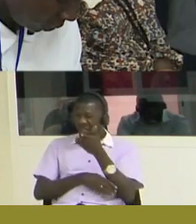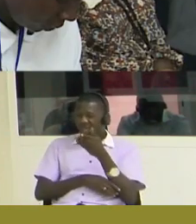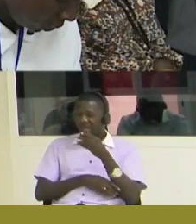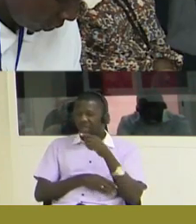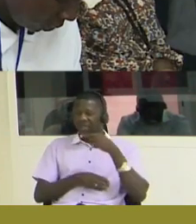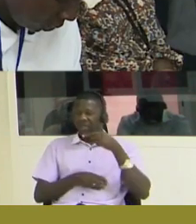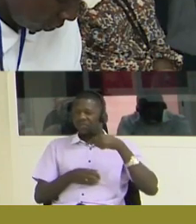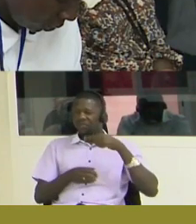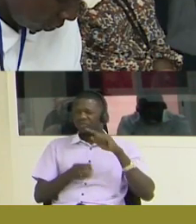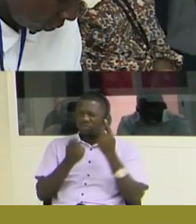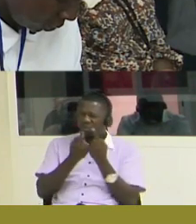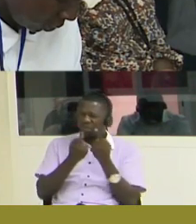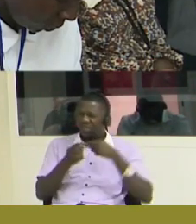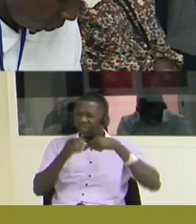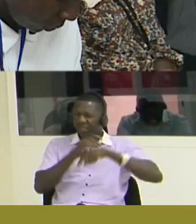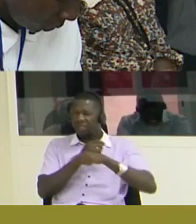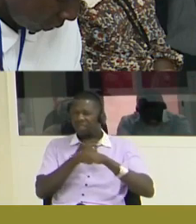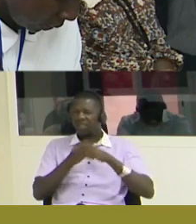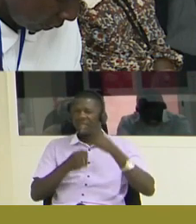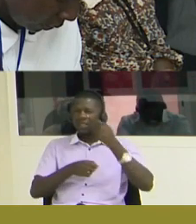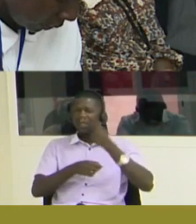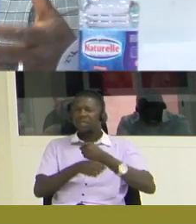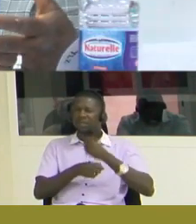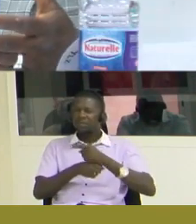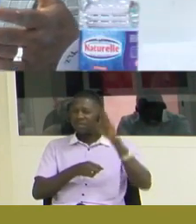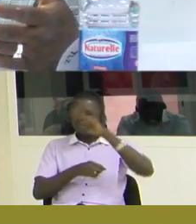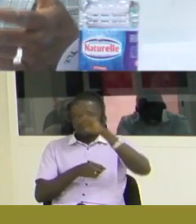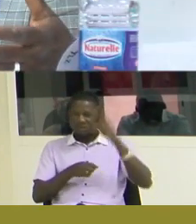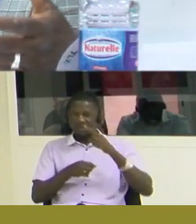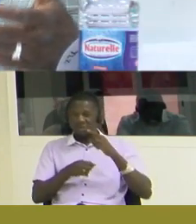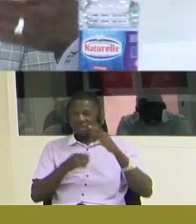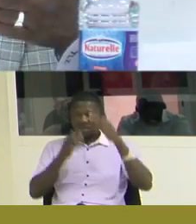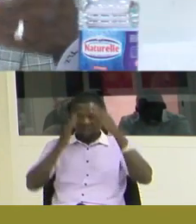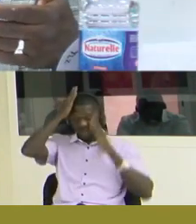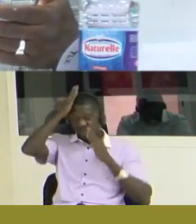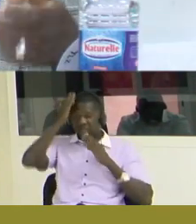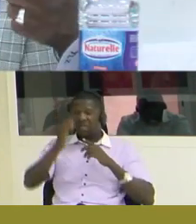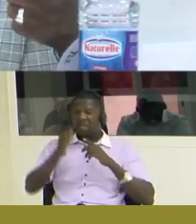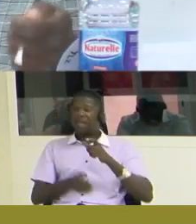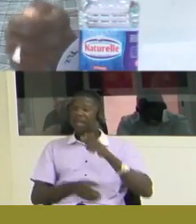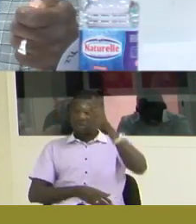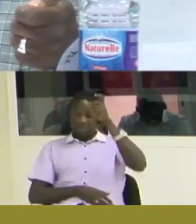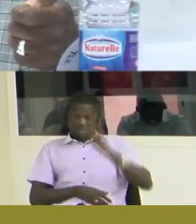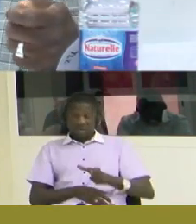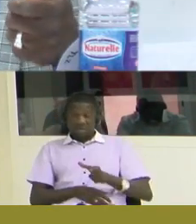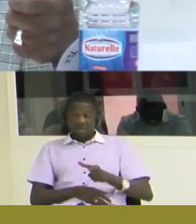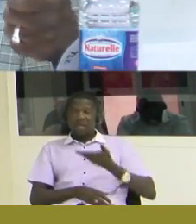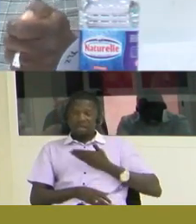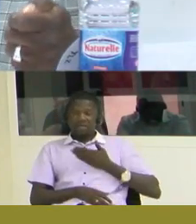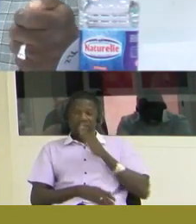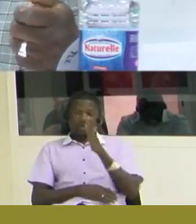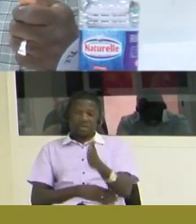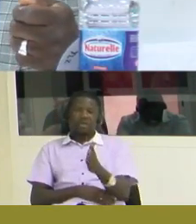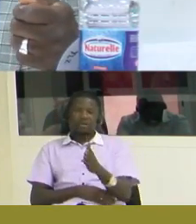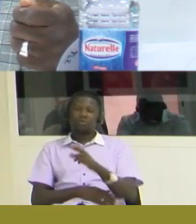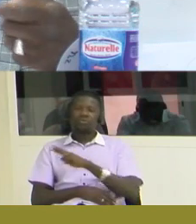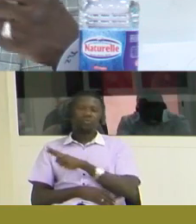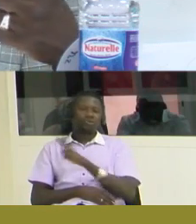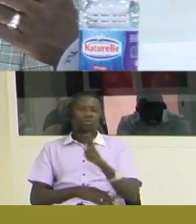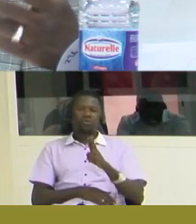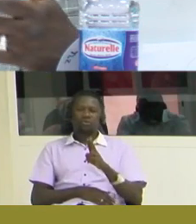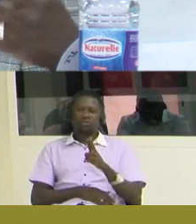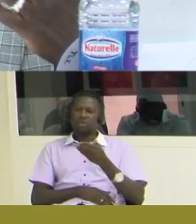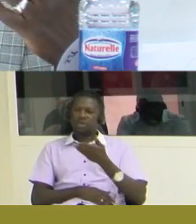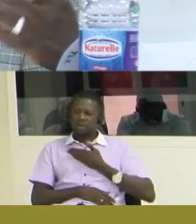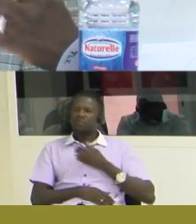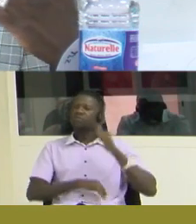Gambia National Army that every human being has a right not to be tortured do